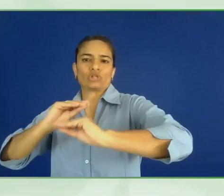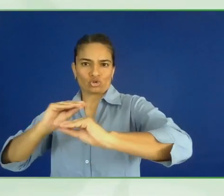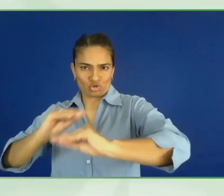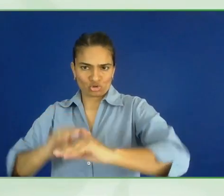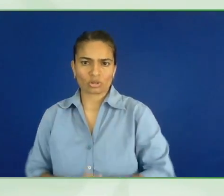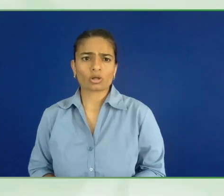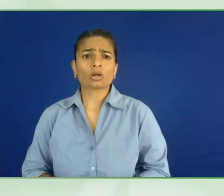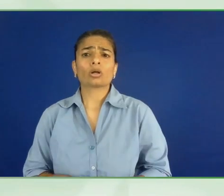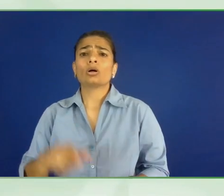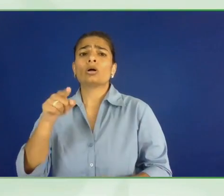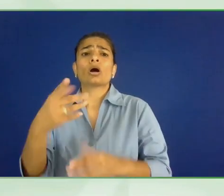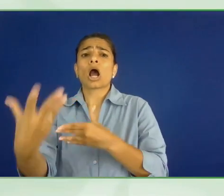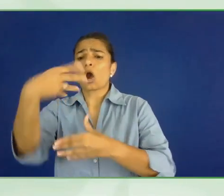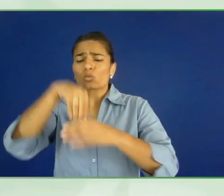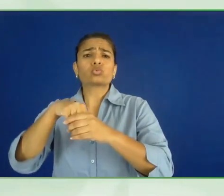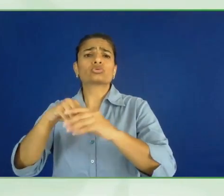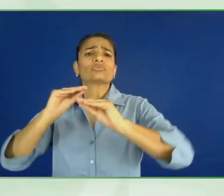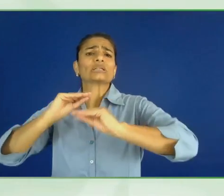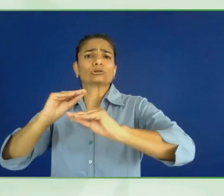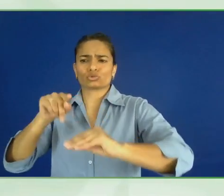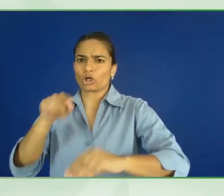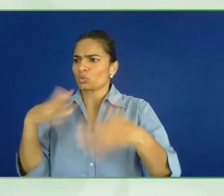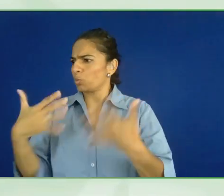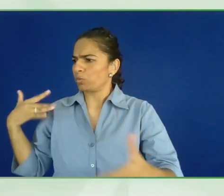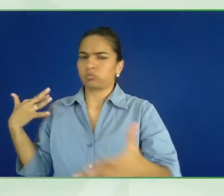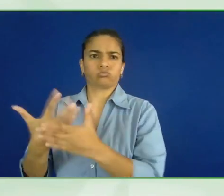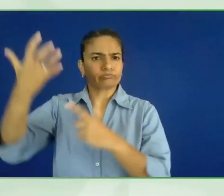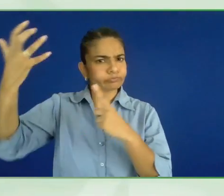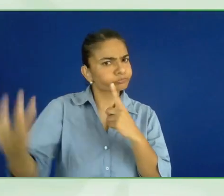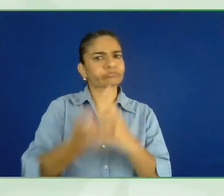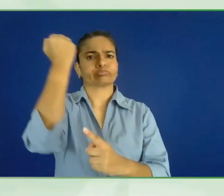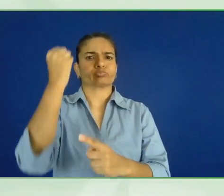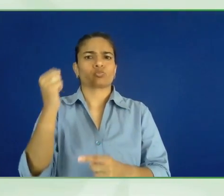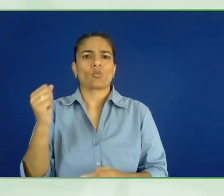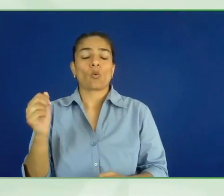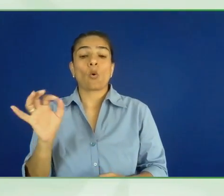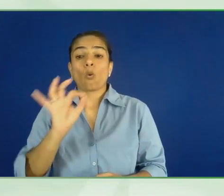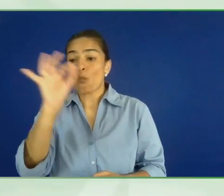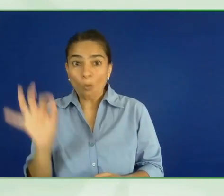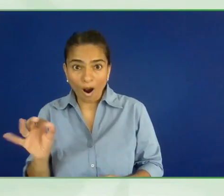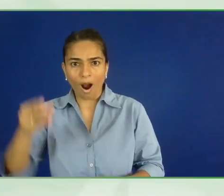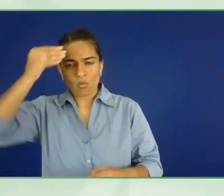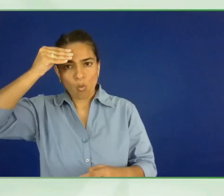successful when knowledge is transforming to the employment.